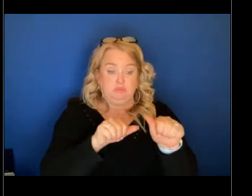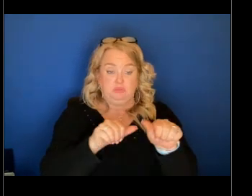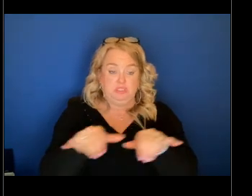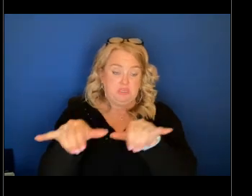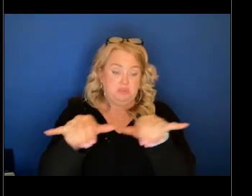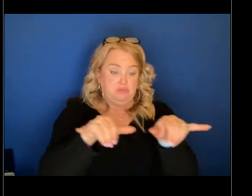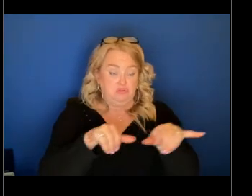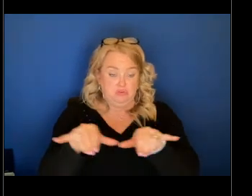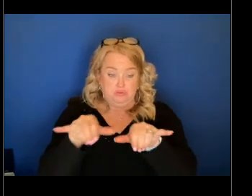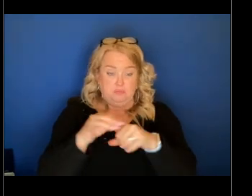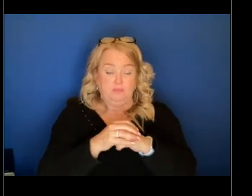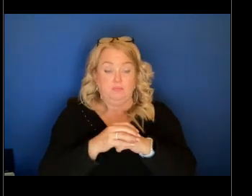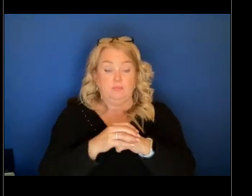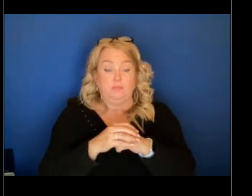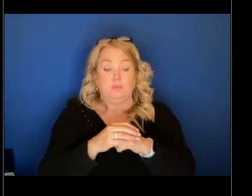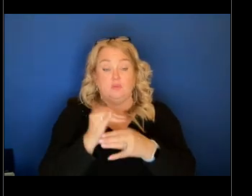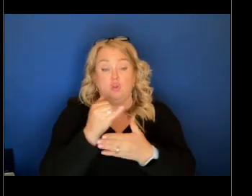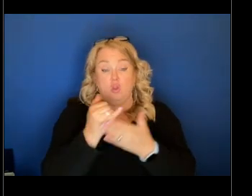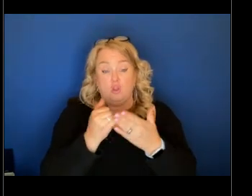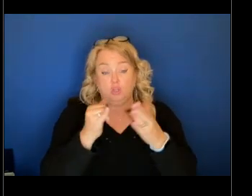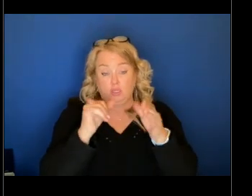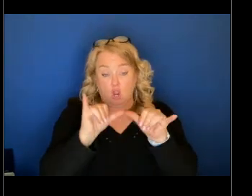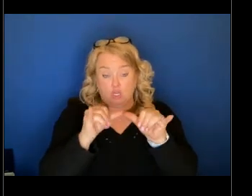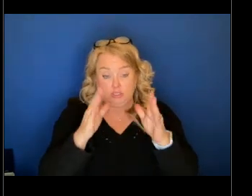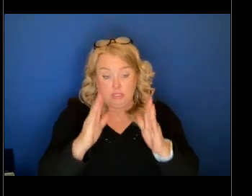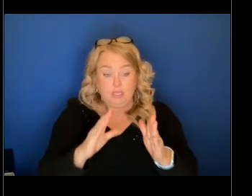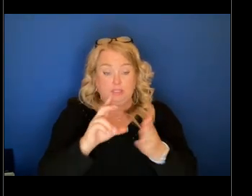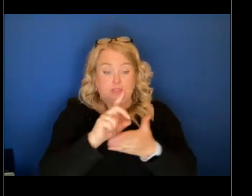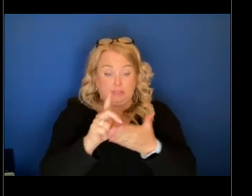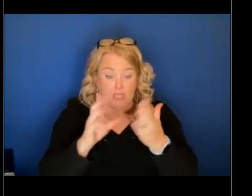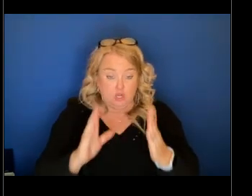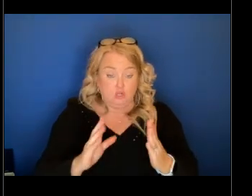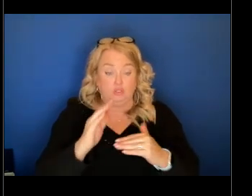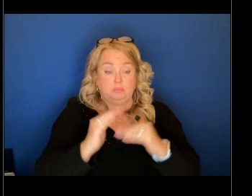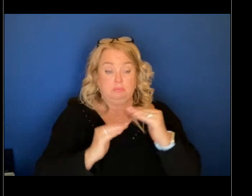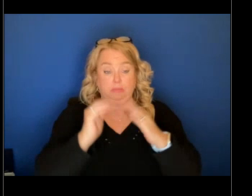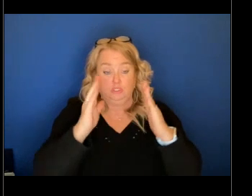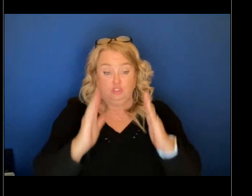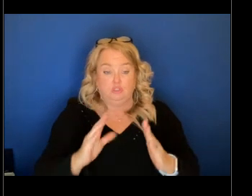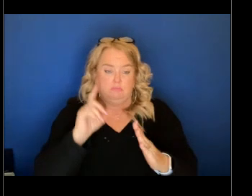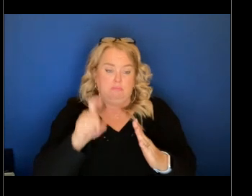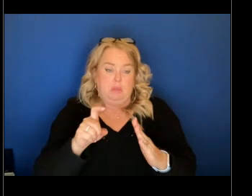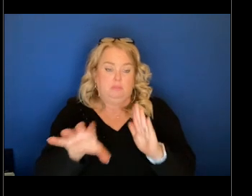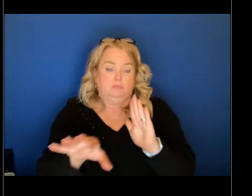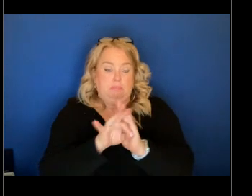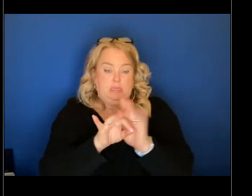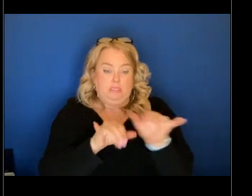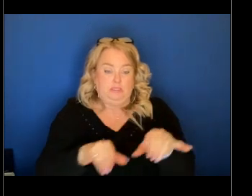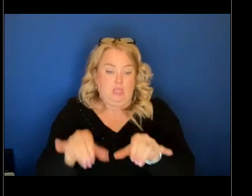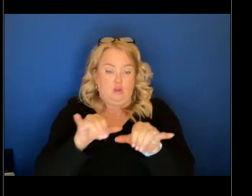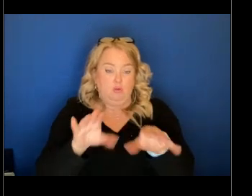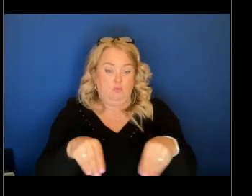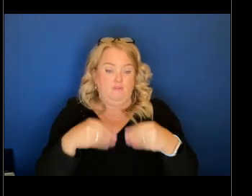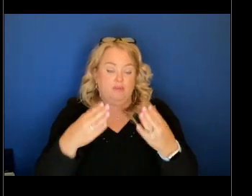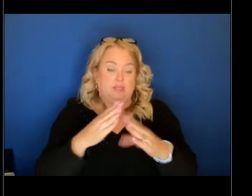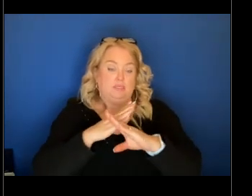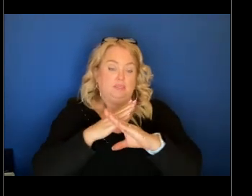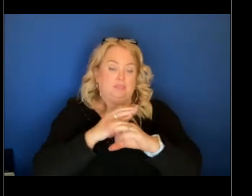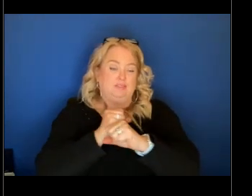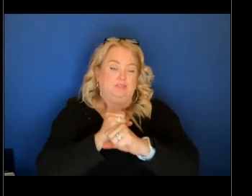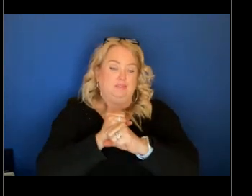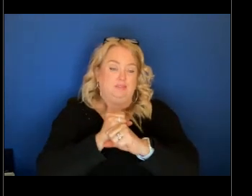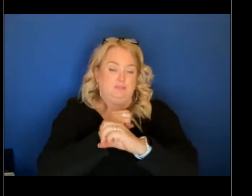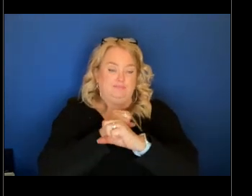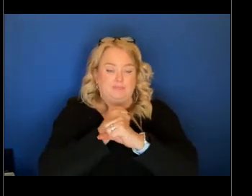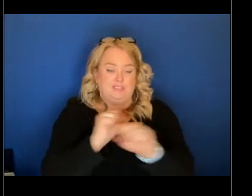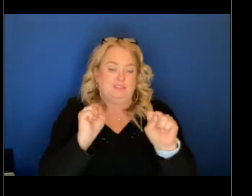standard. Architects, designers, and builders must choose a standard that provides a safe harbor for